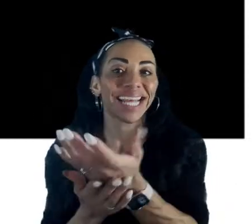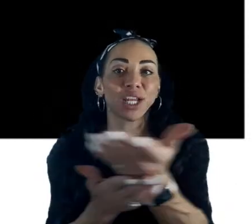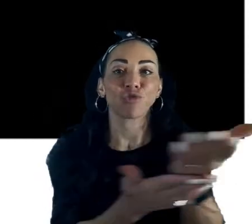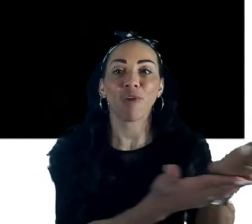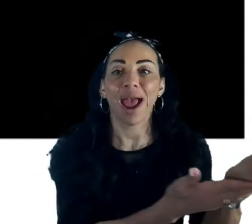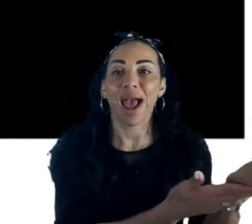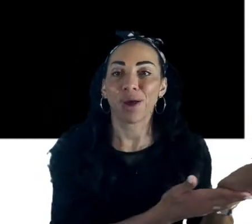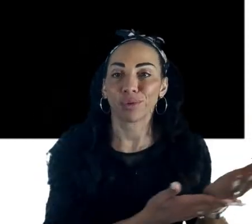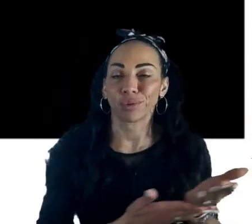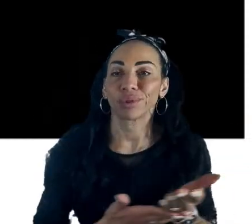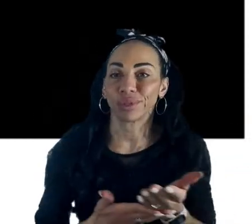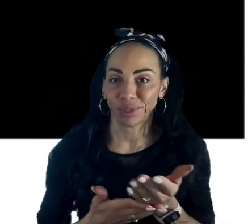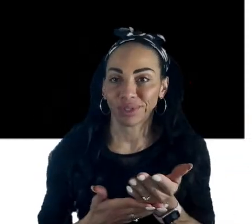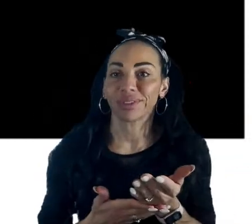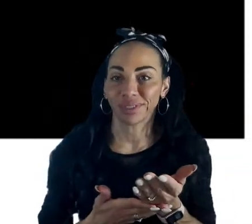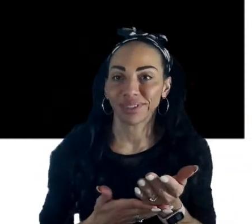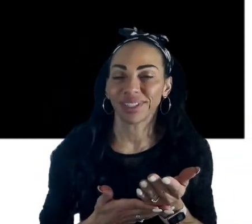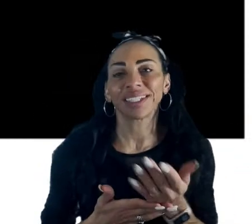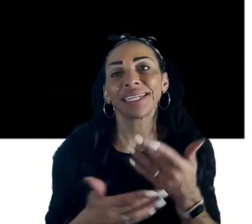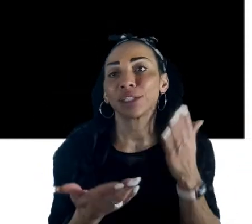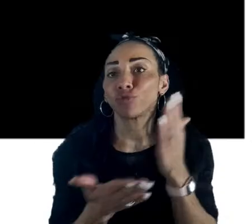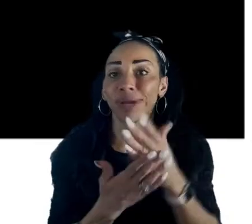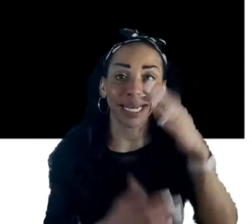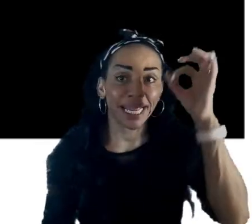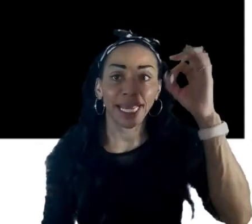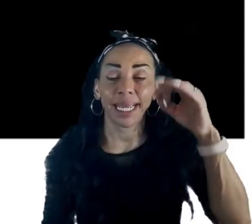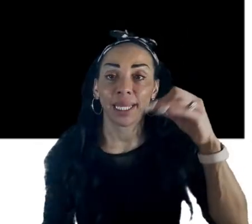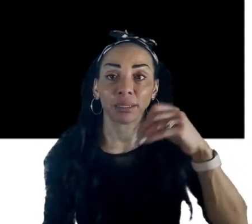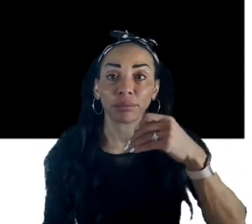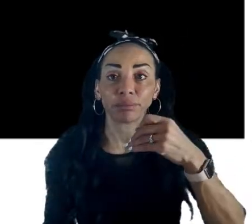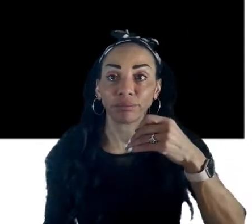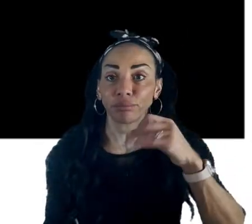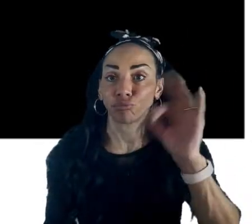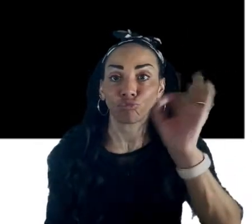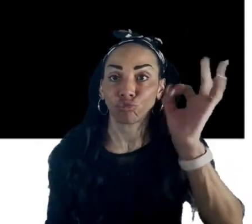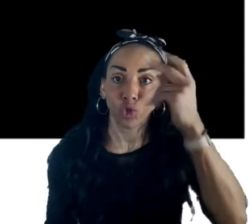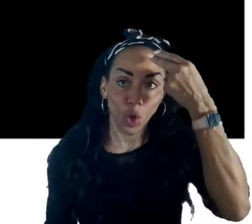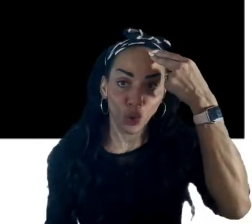It's totally anonymous. You will get an opportunity to fill it out